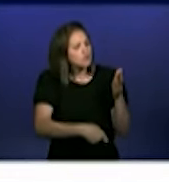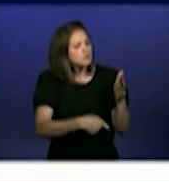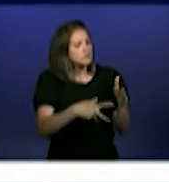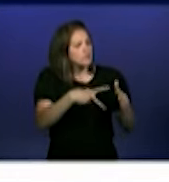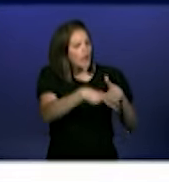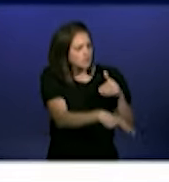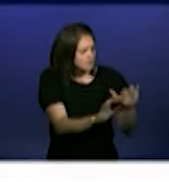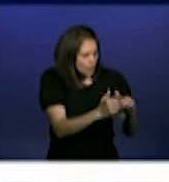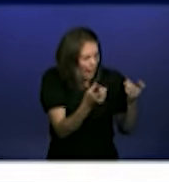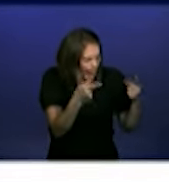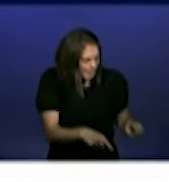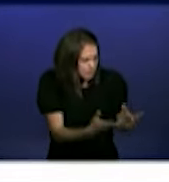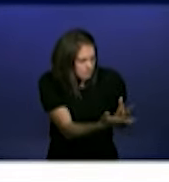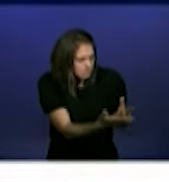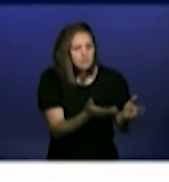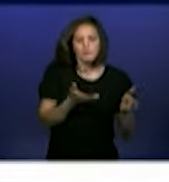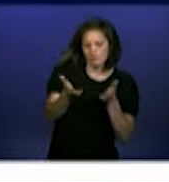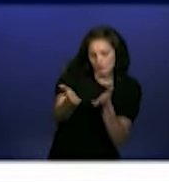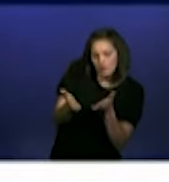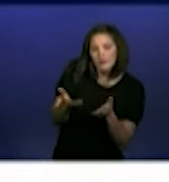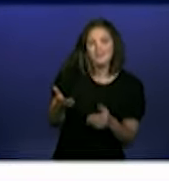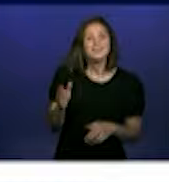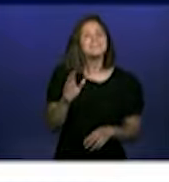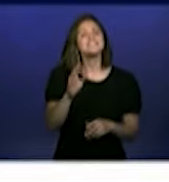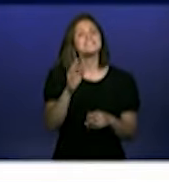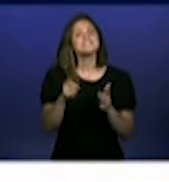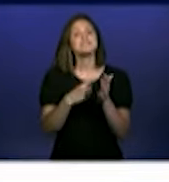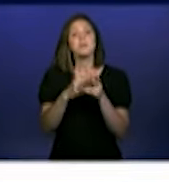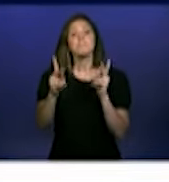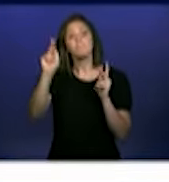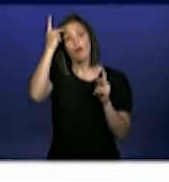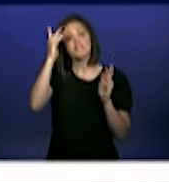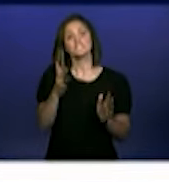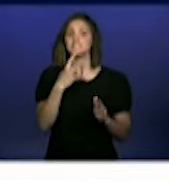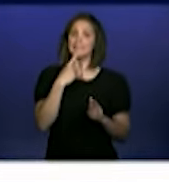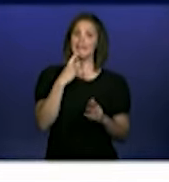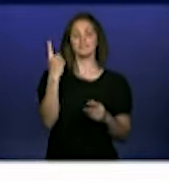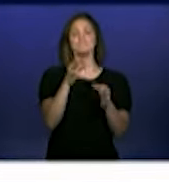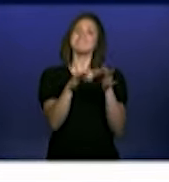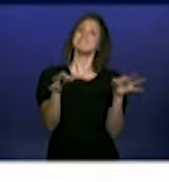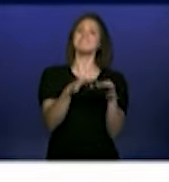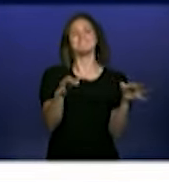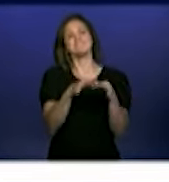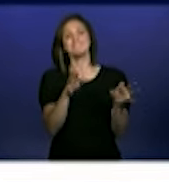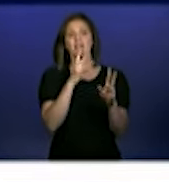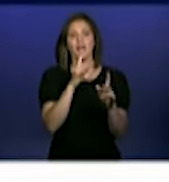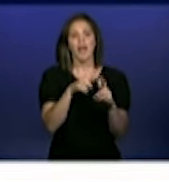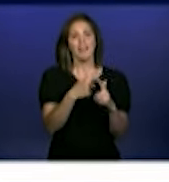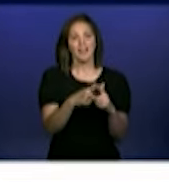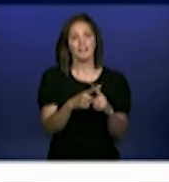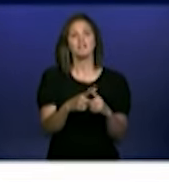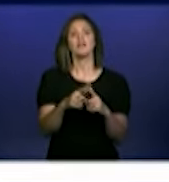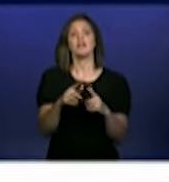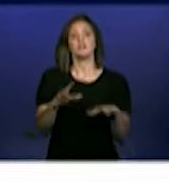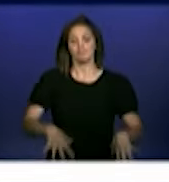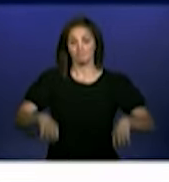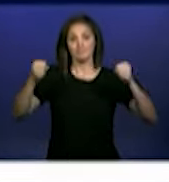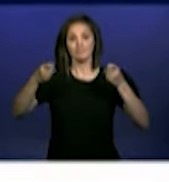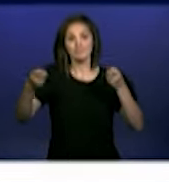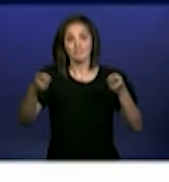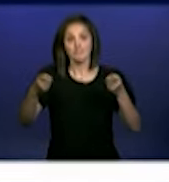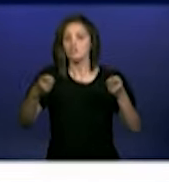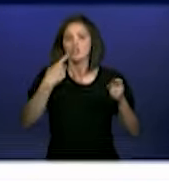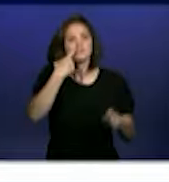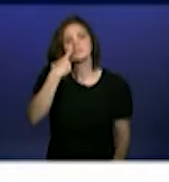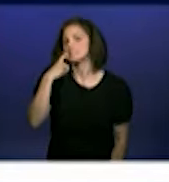something that I find that career politicians say one thing when they're running, and when they get in office, you find it's something else, because career politicians are addicted to spending.